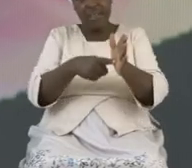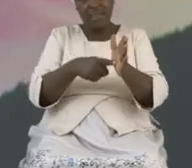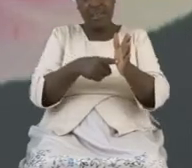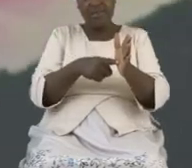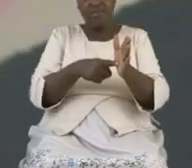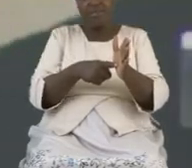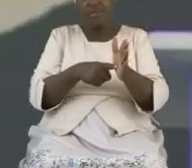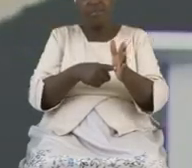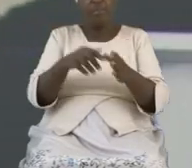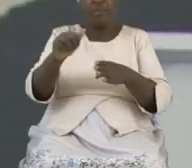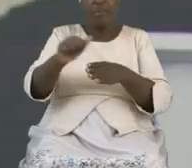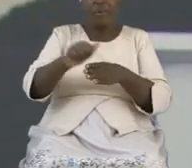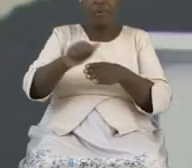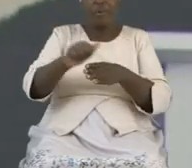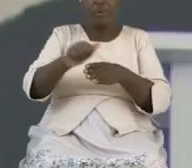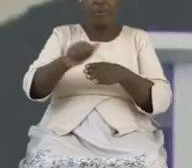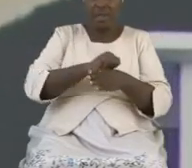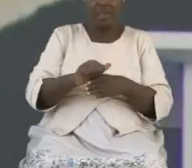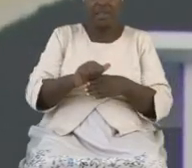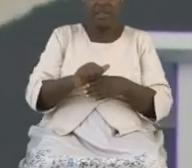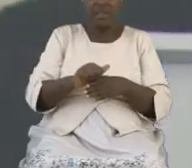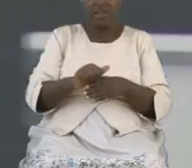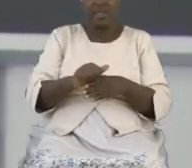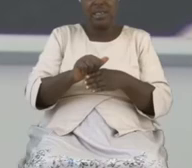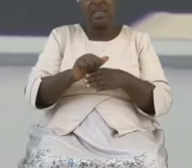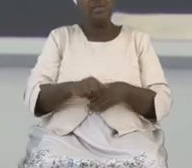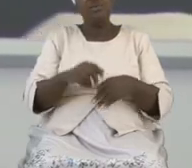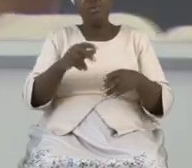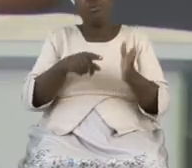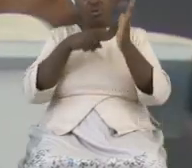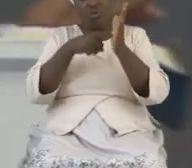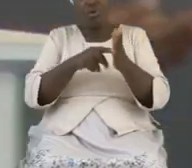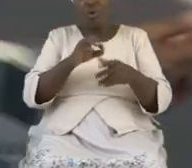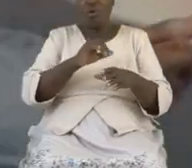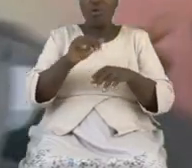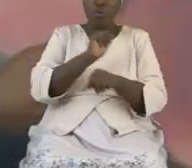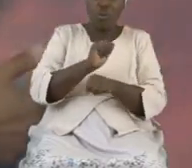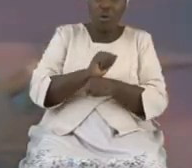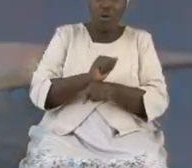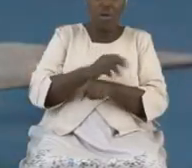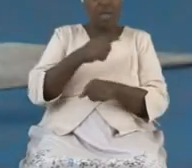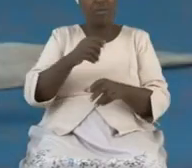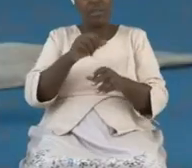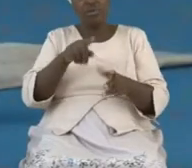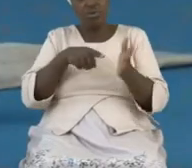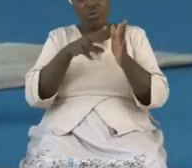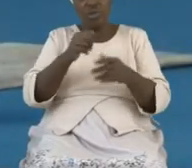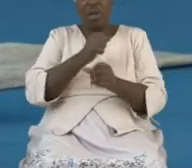practice, perfect, perform the love that Christ